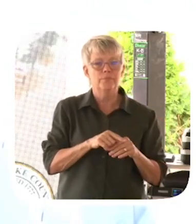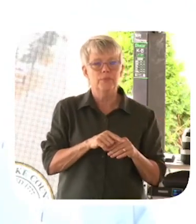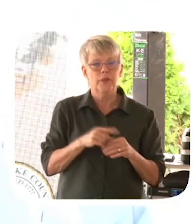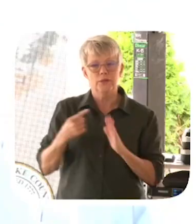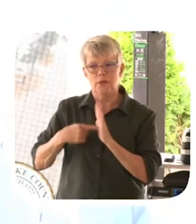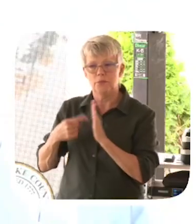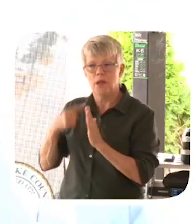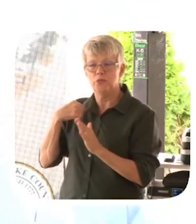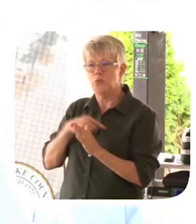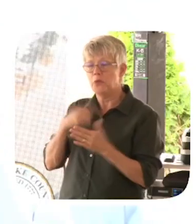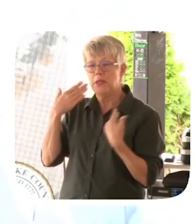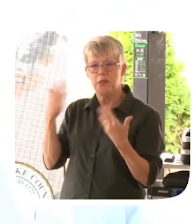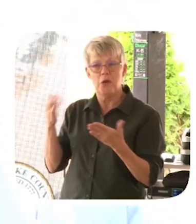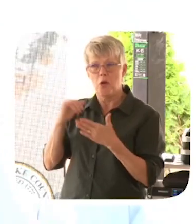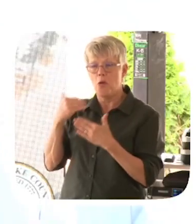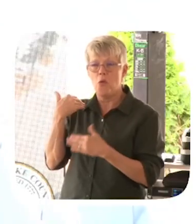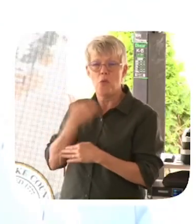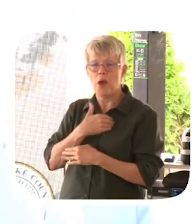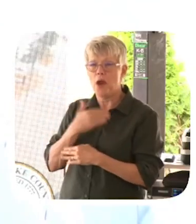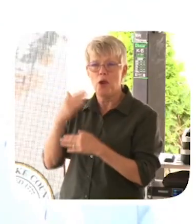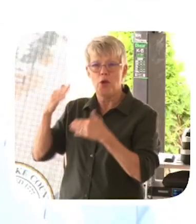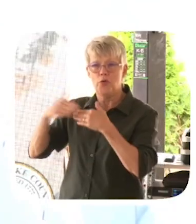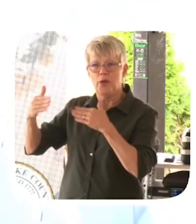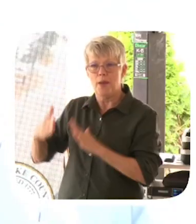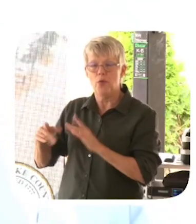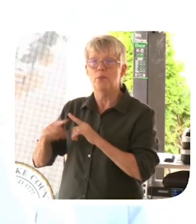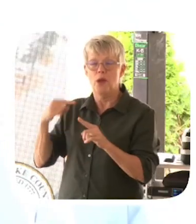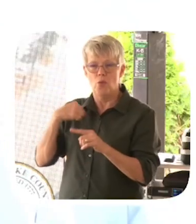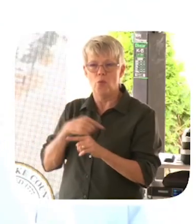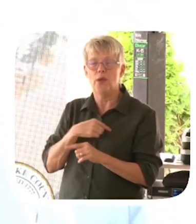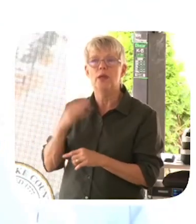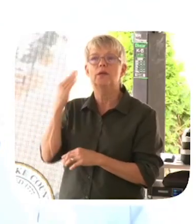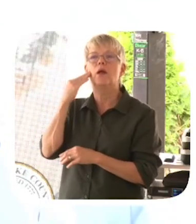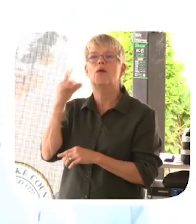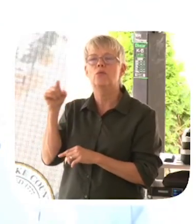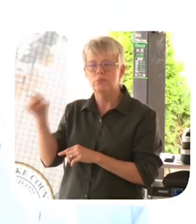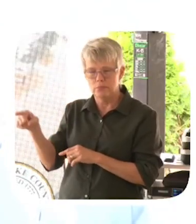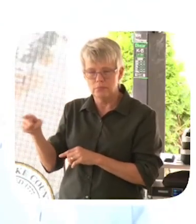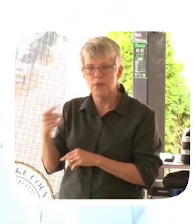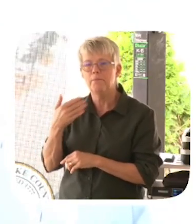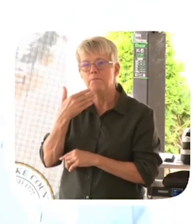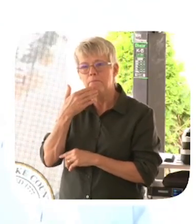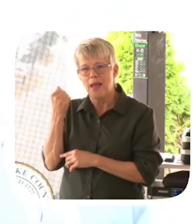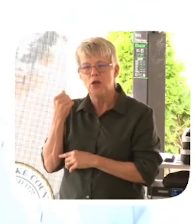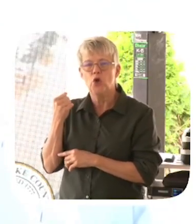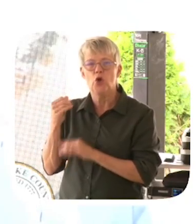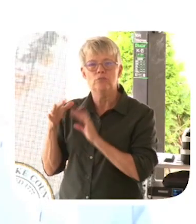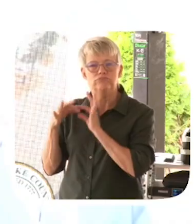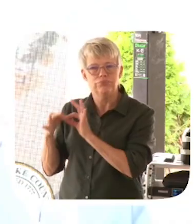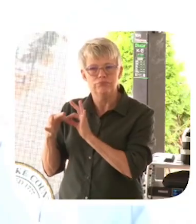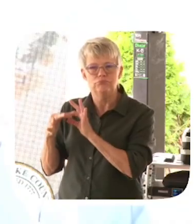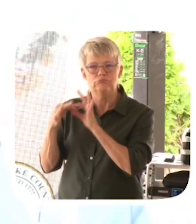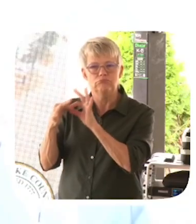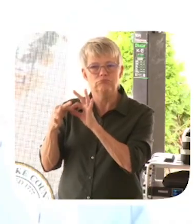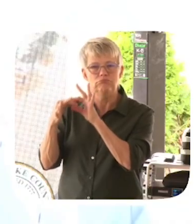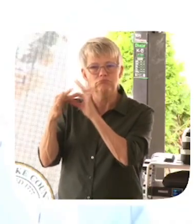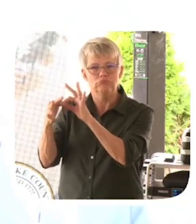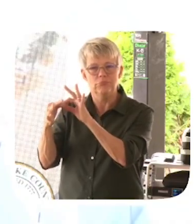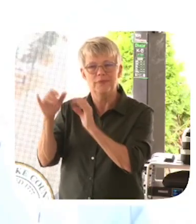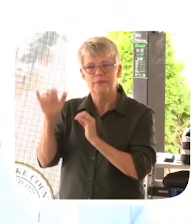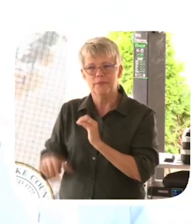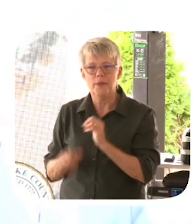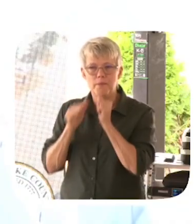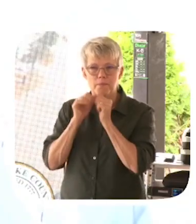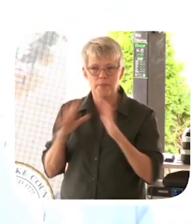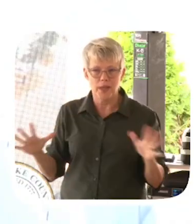knew our neighbors, but we came to know them a lot better in so many cases. Another blessing of